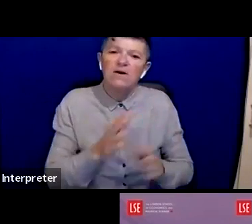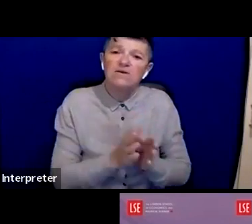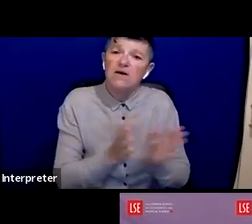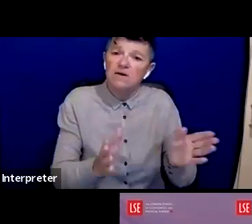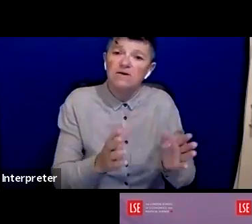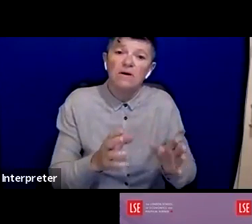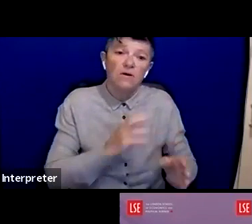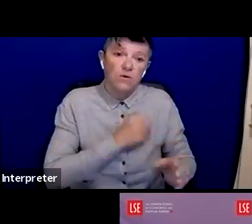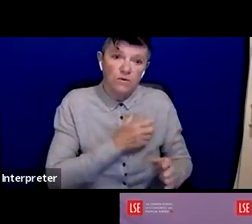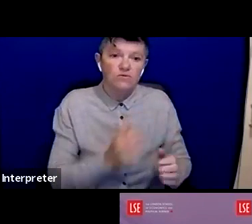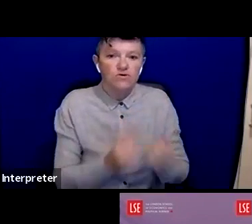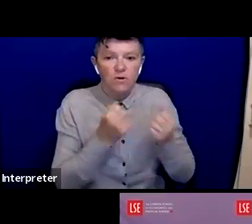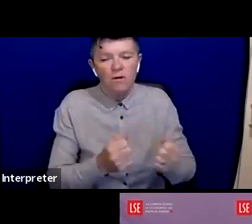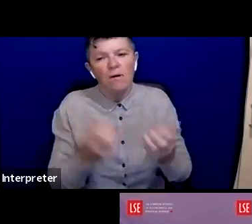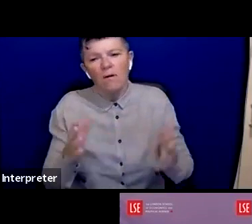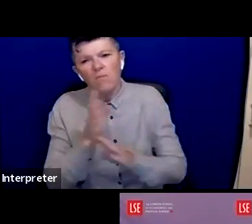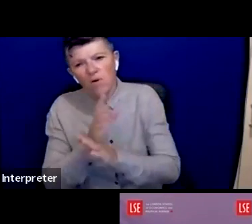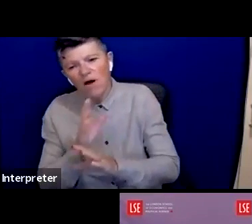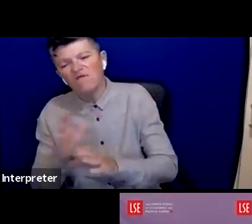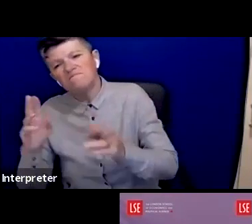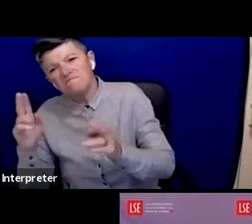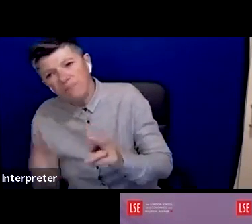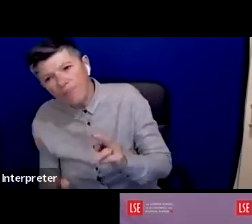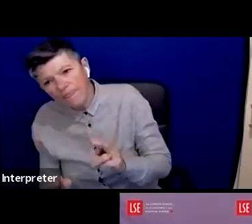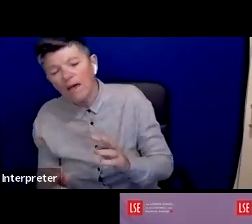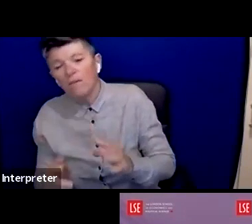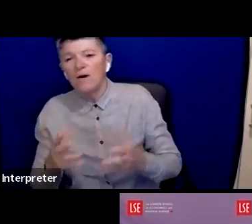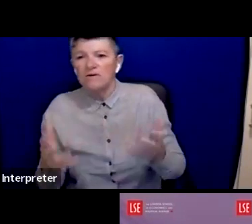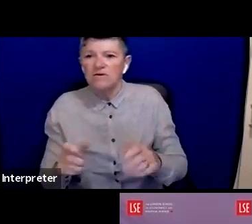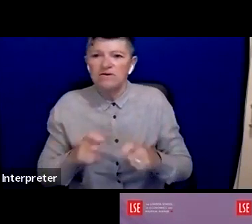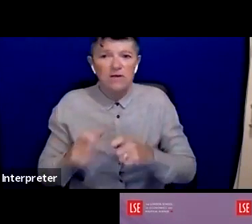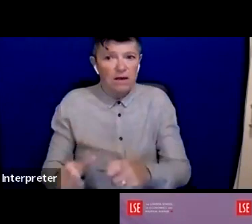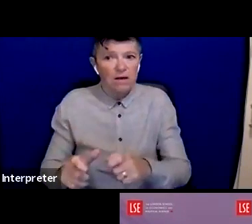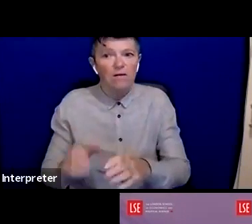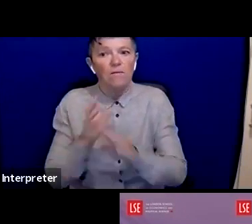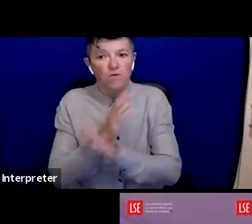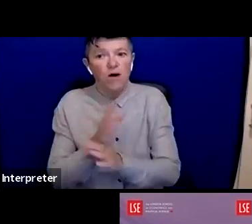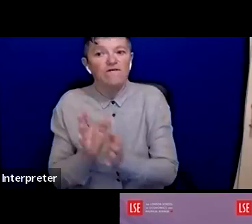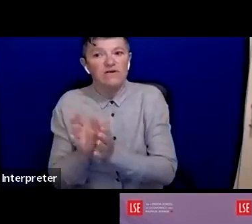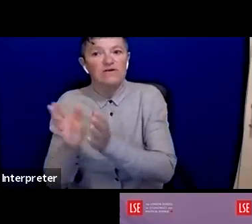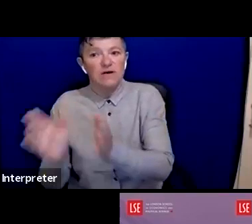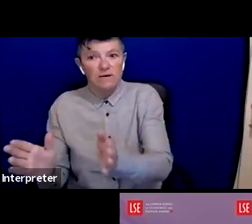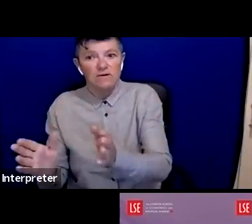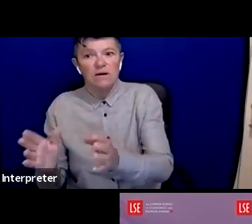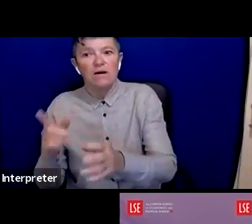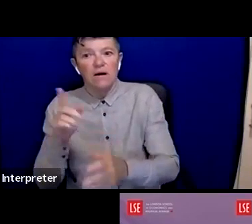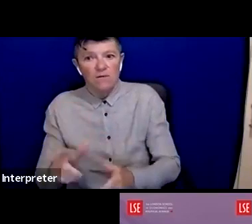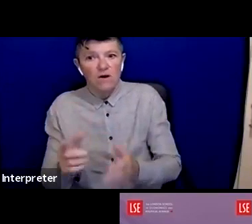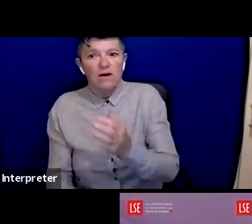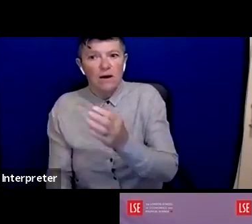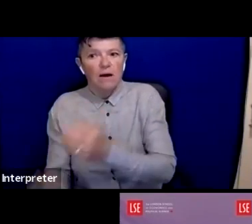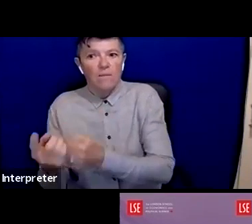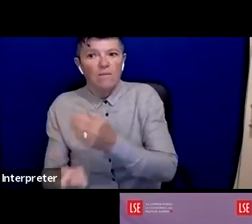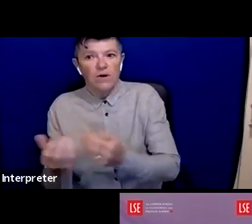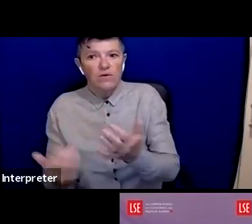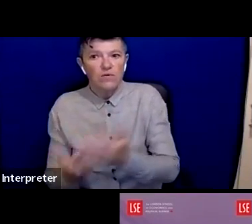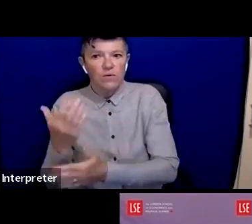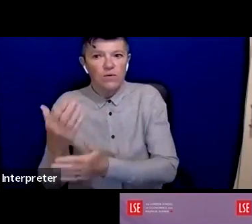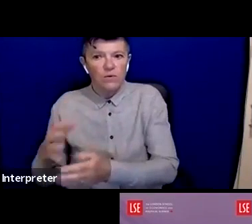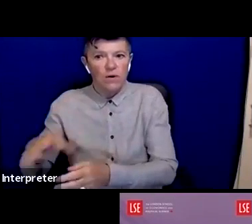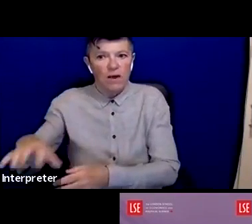But even there, you're seeing new private sector unions arise in new sectors. Traditionally, the most